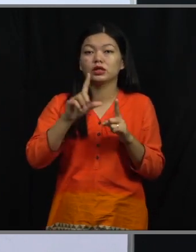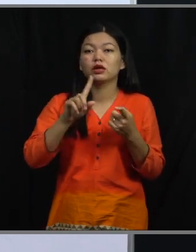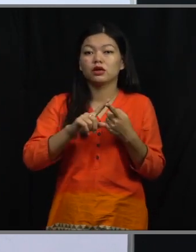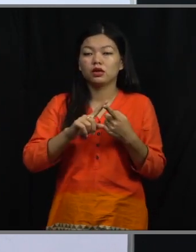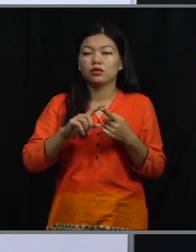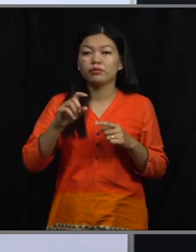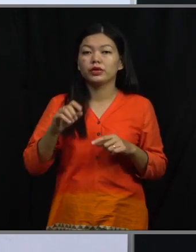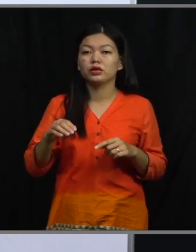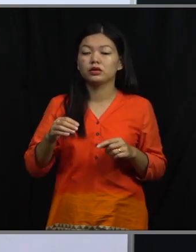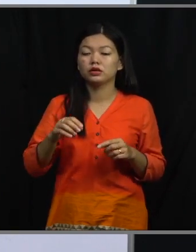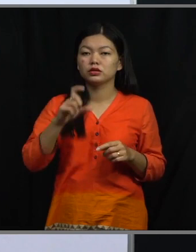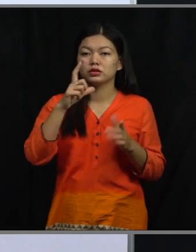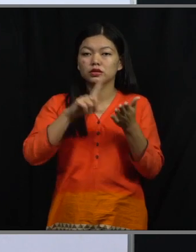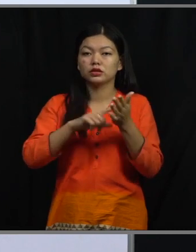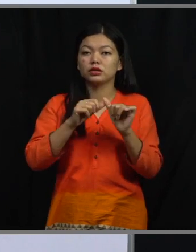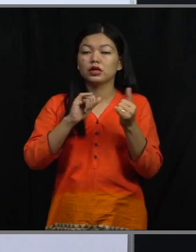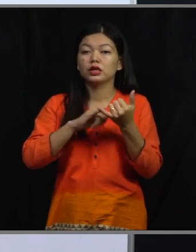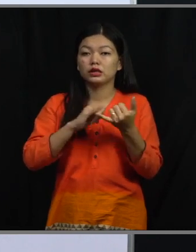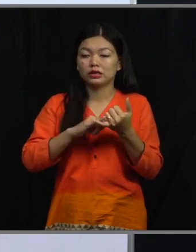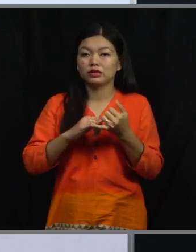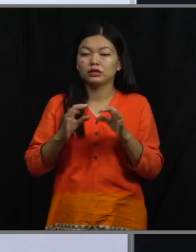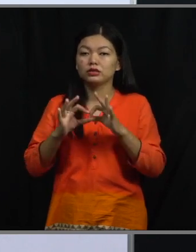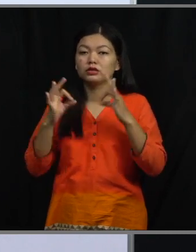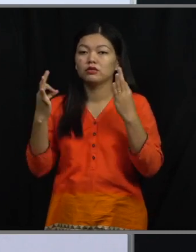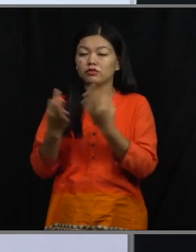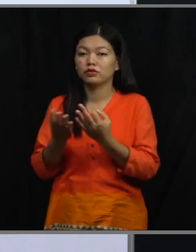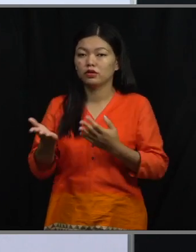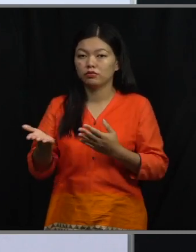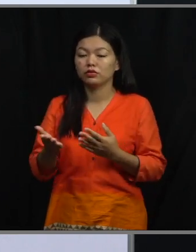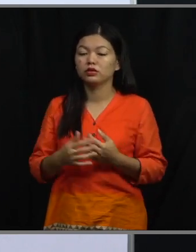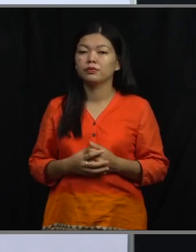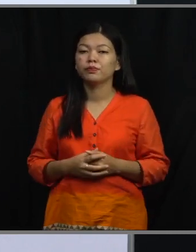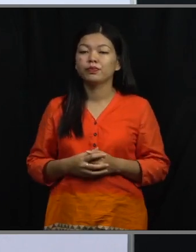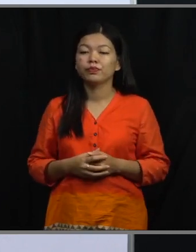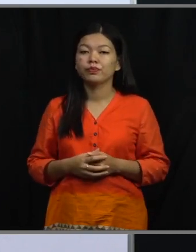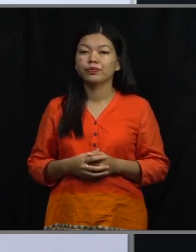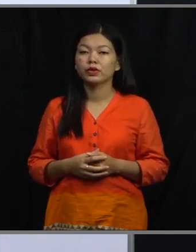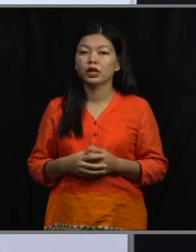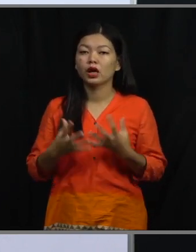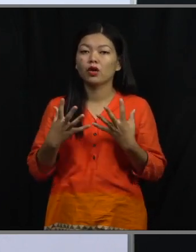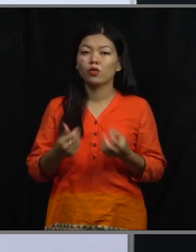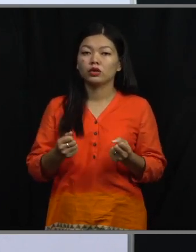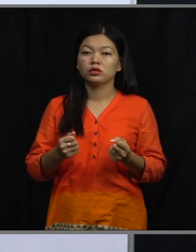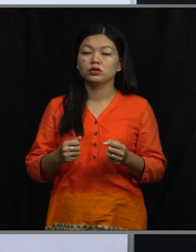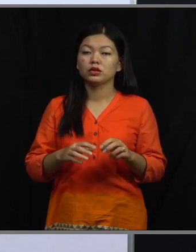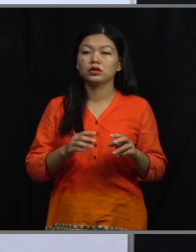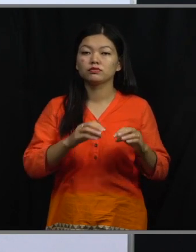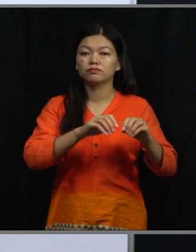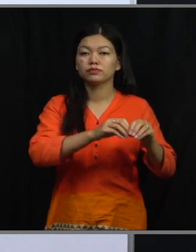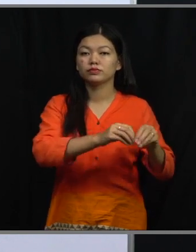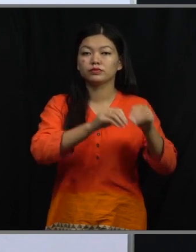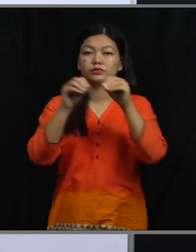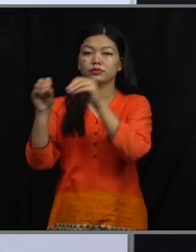especially among the professionals and the urban middle classes, okay. And this is one of the reasons, like I've